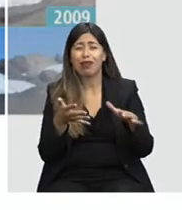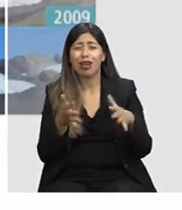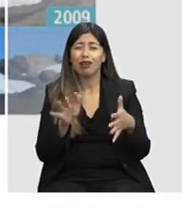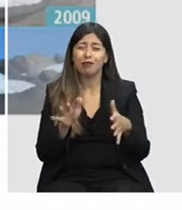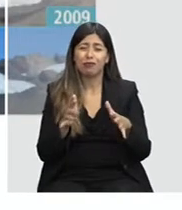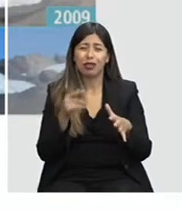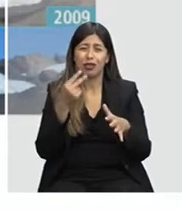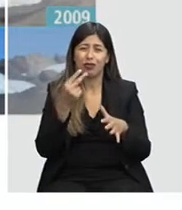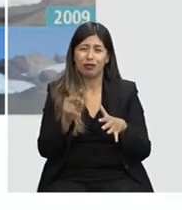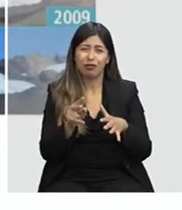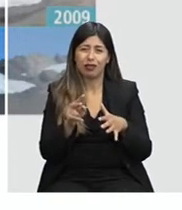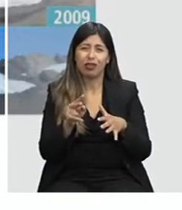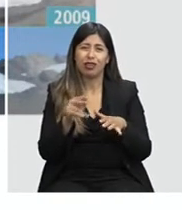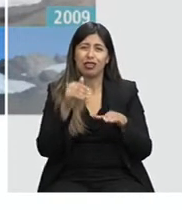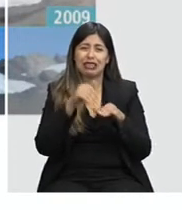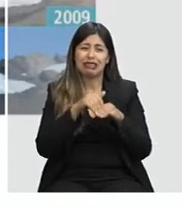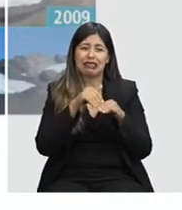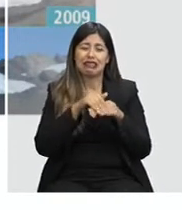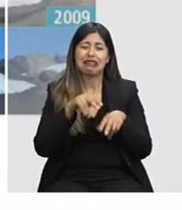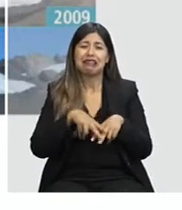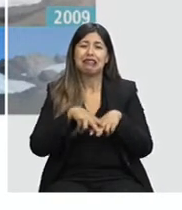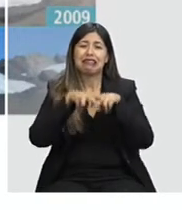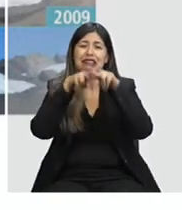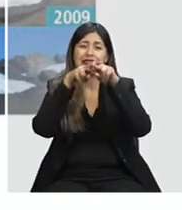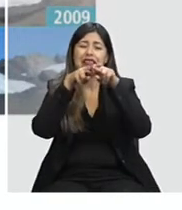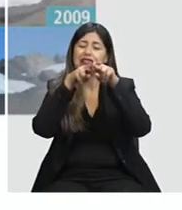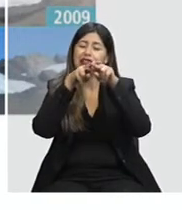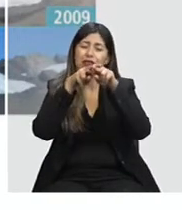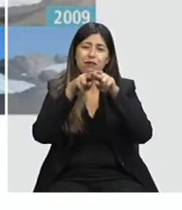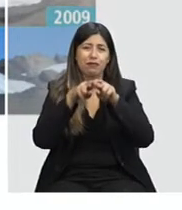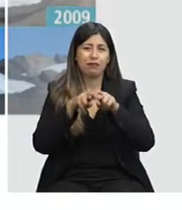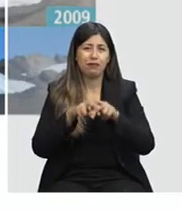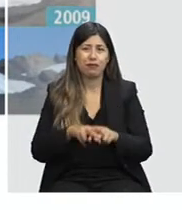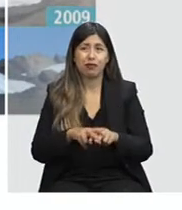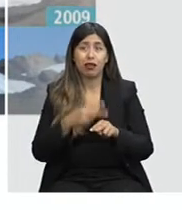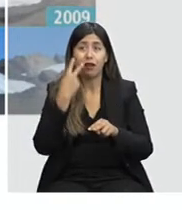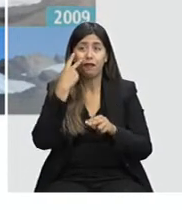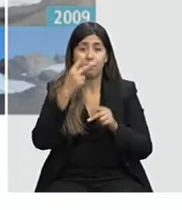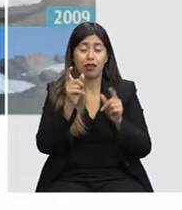see this graph here, these red bars are the amount of mass of